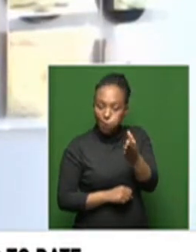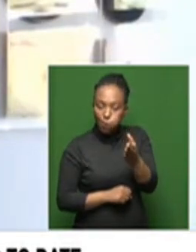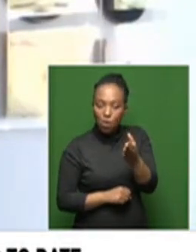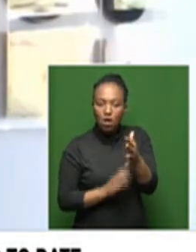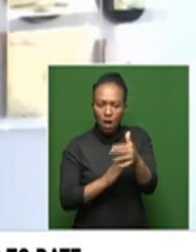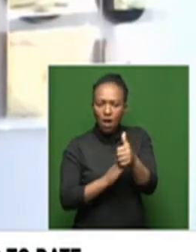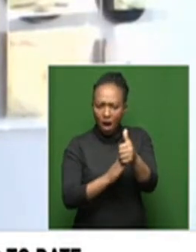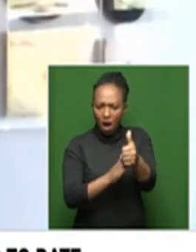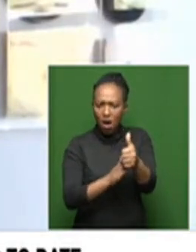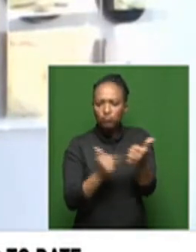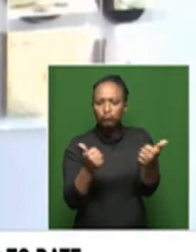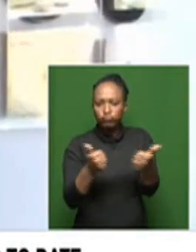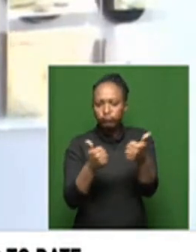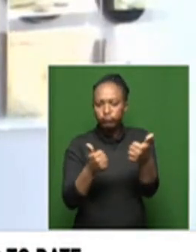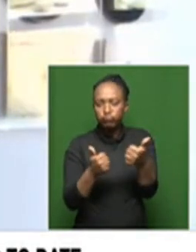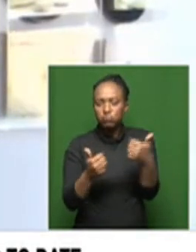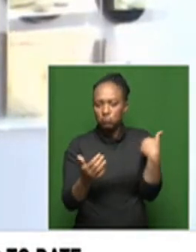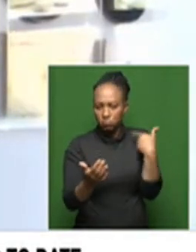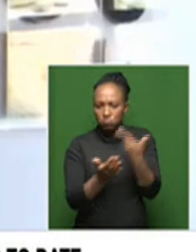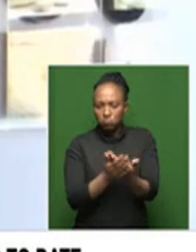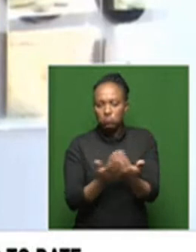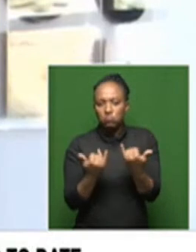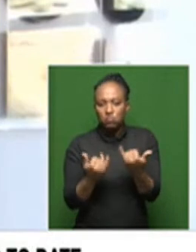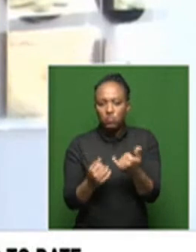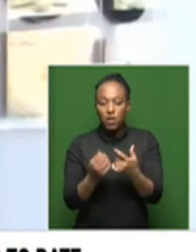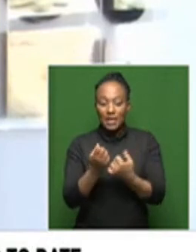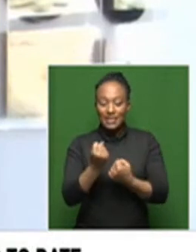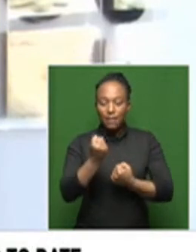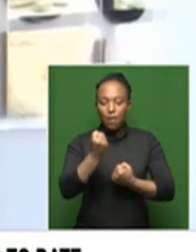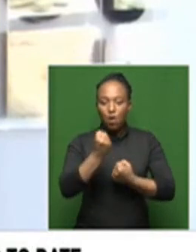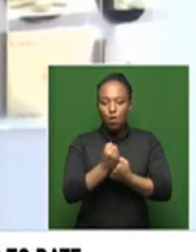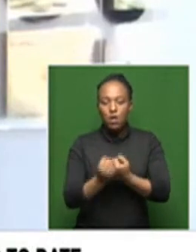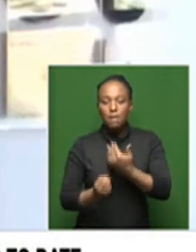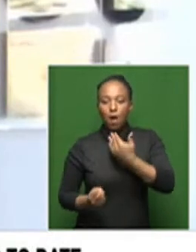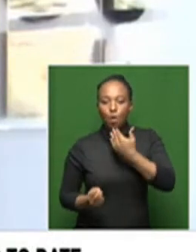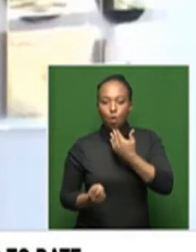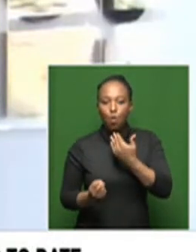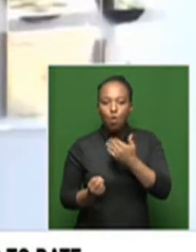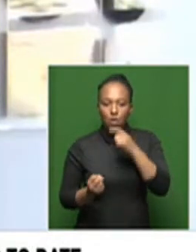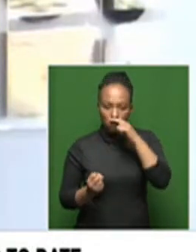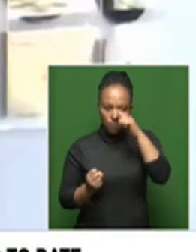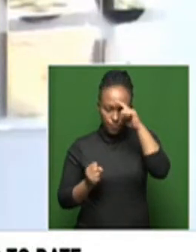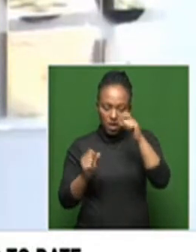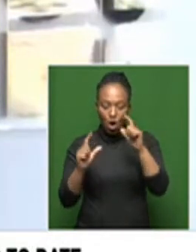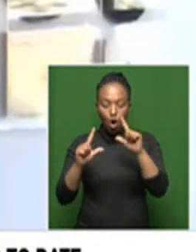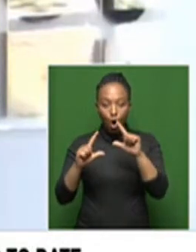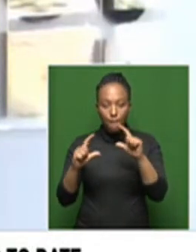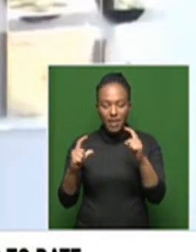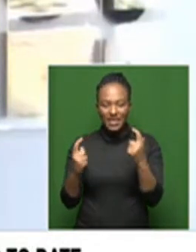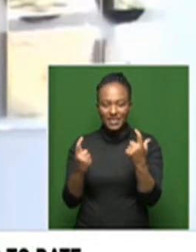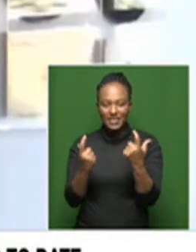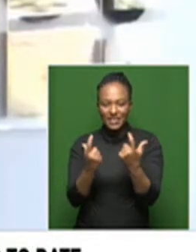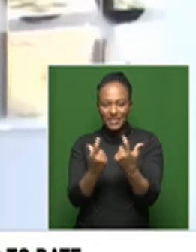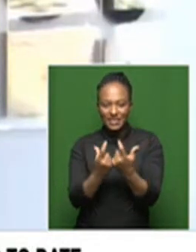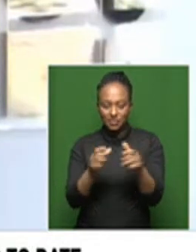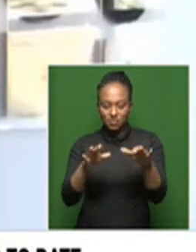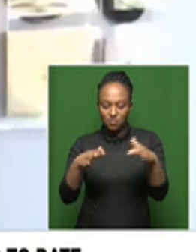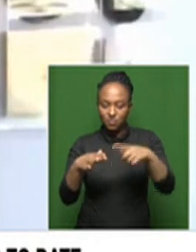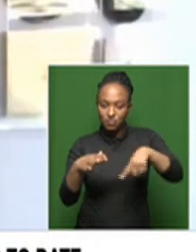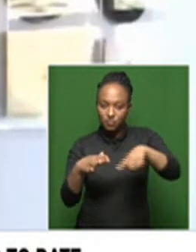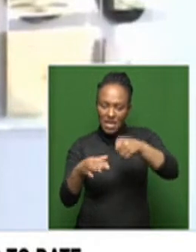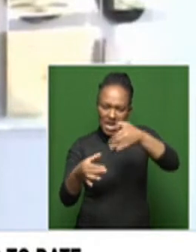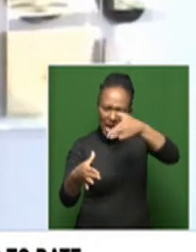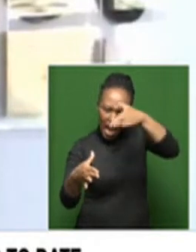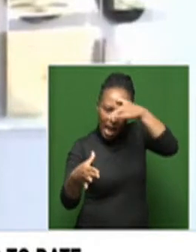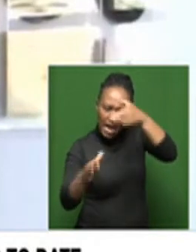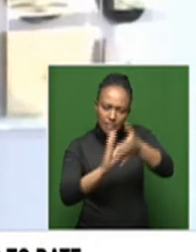the charge on this, but she's supported by committees of experts, academics, experts